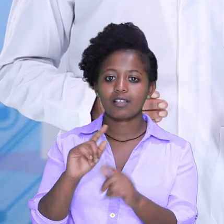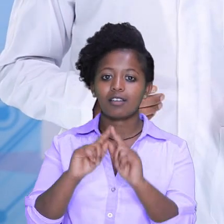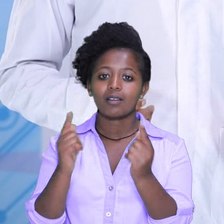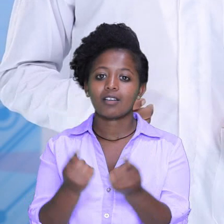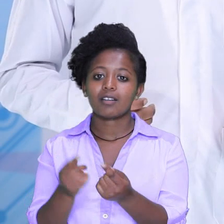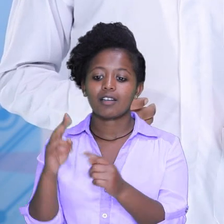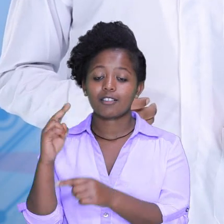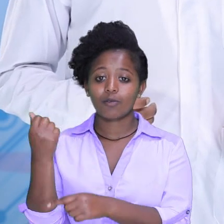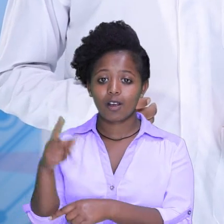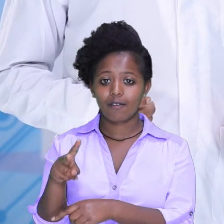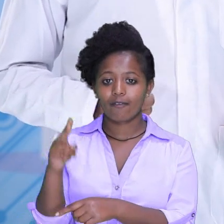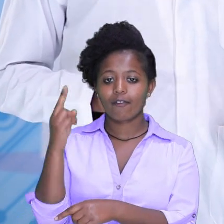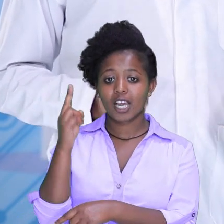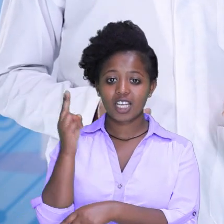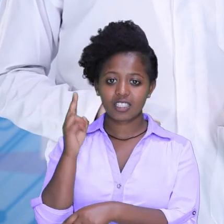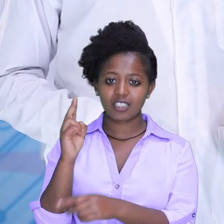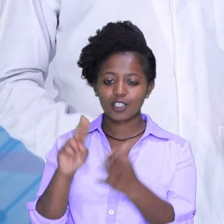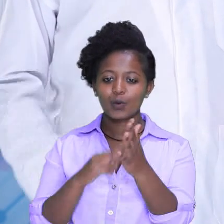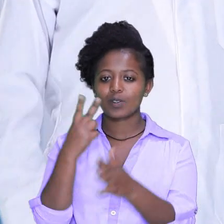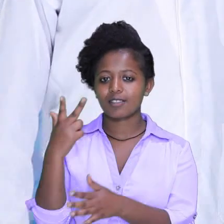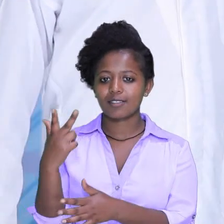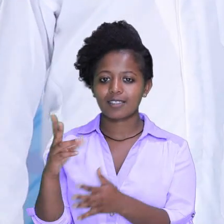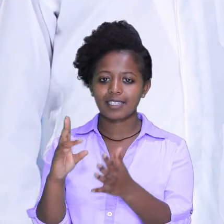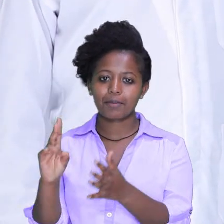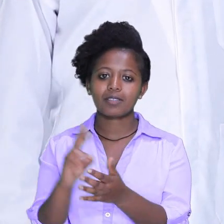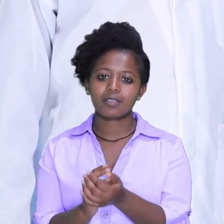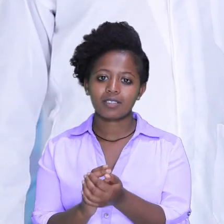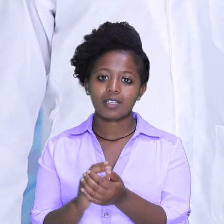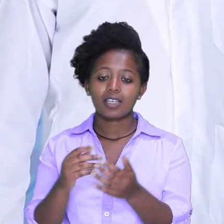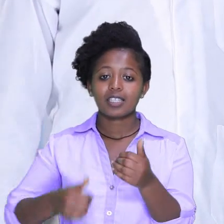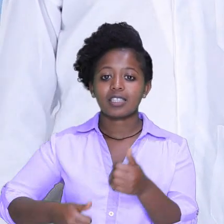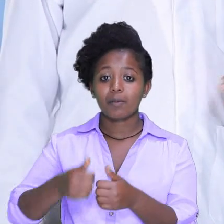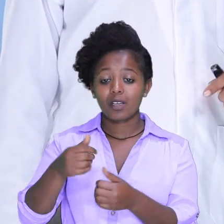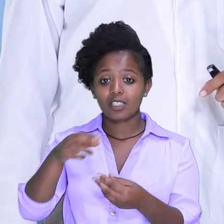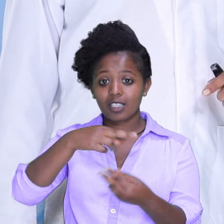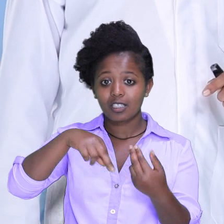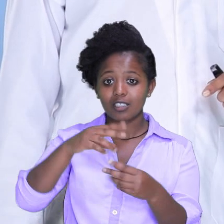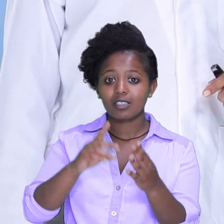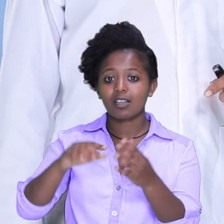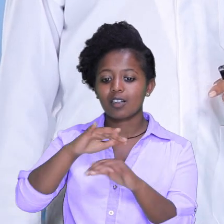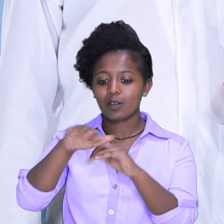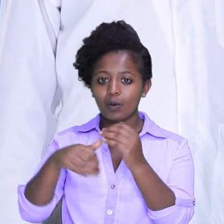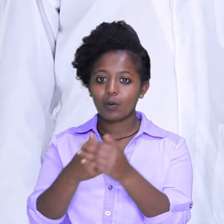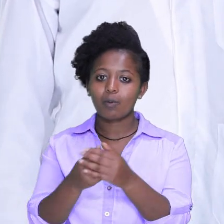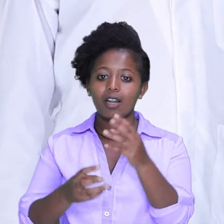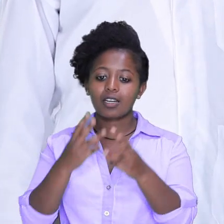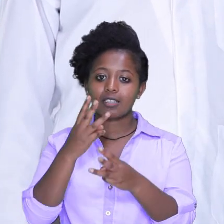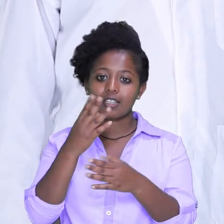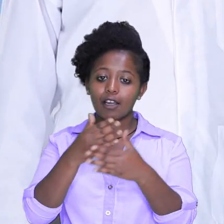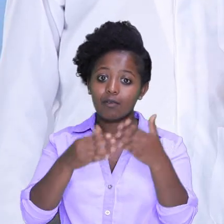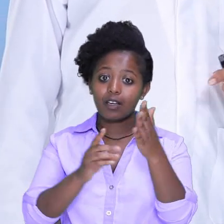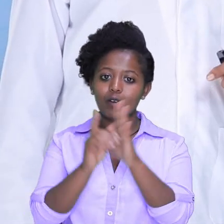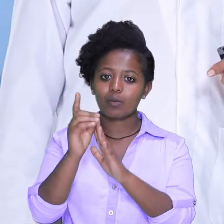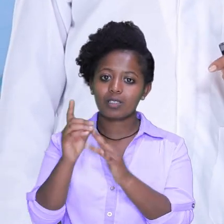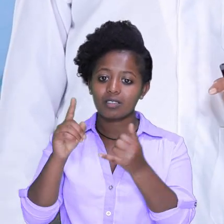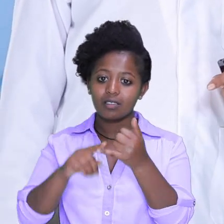12 history, unit 7, the major regional and global development since the